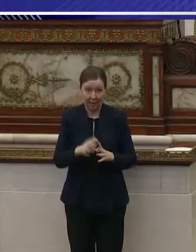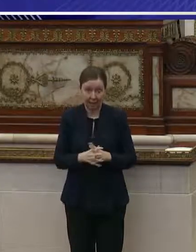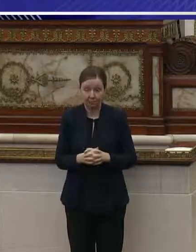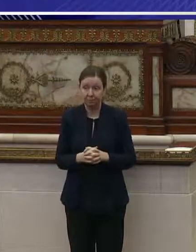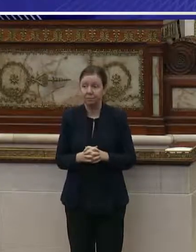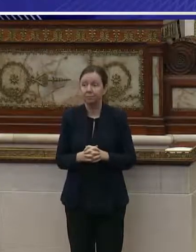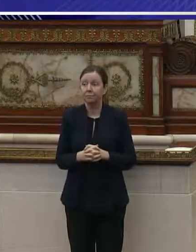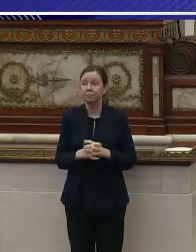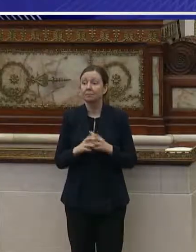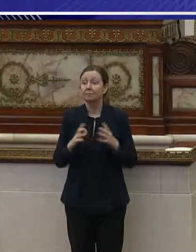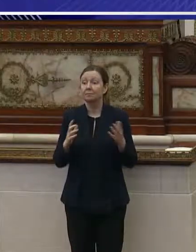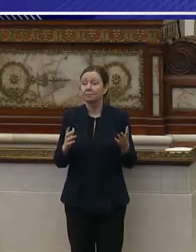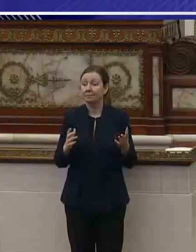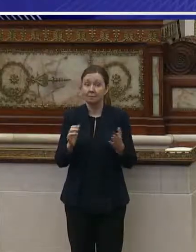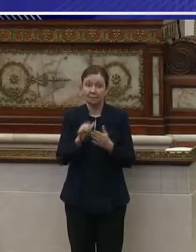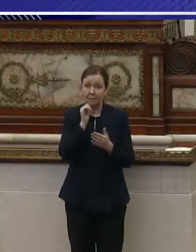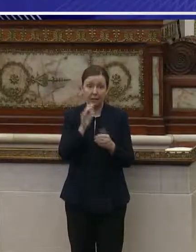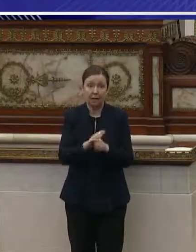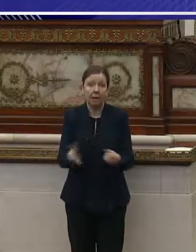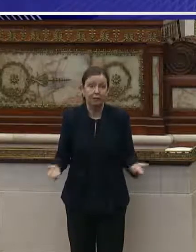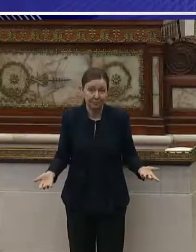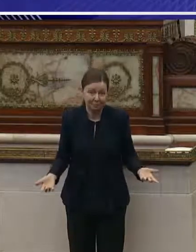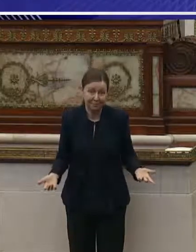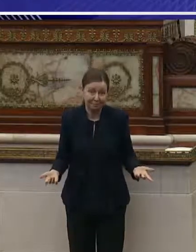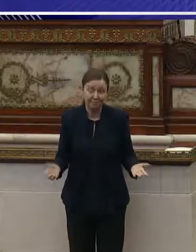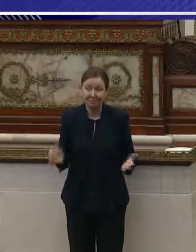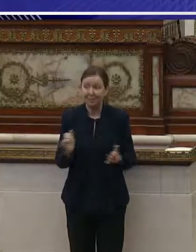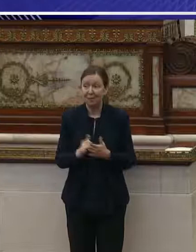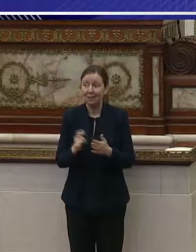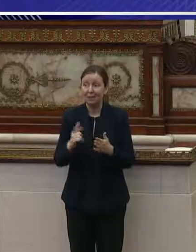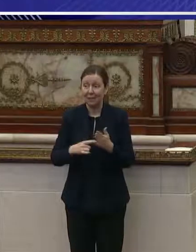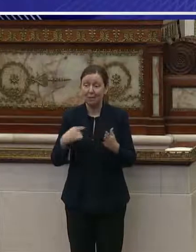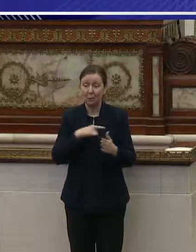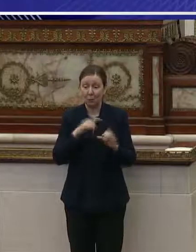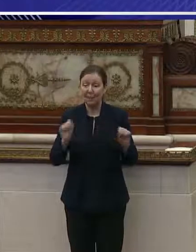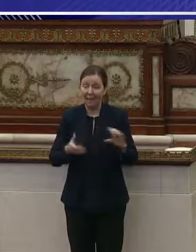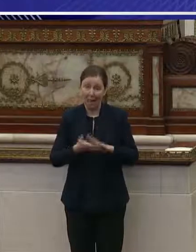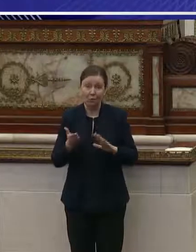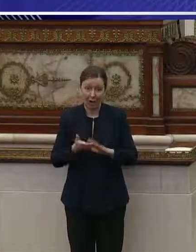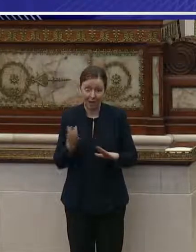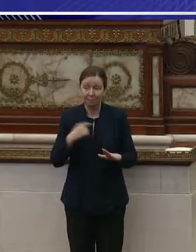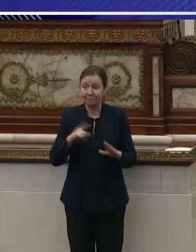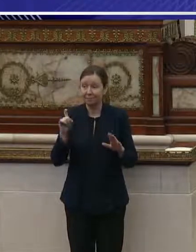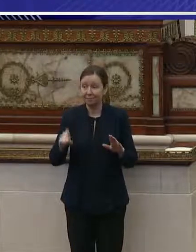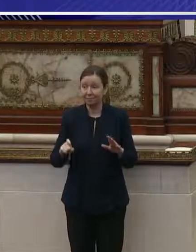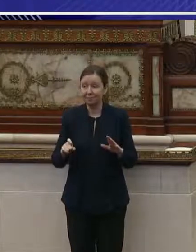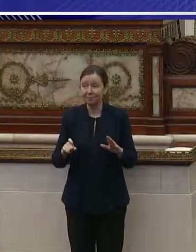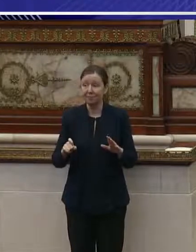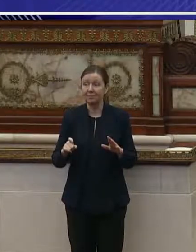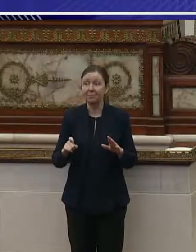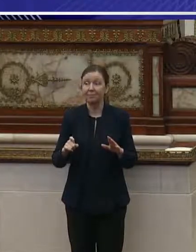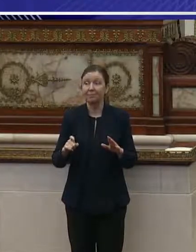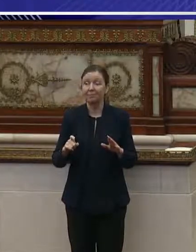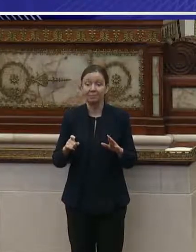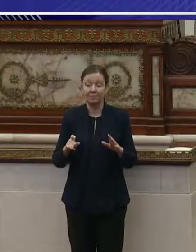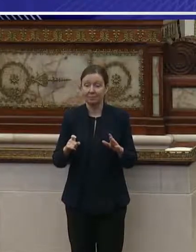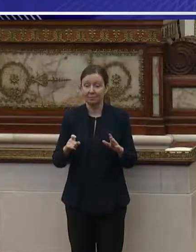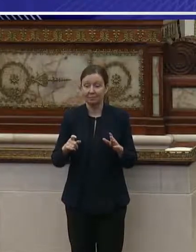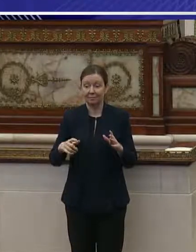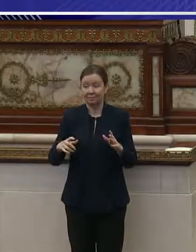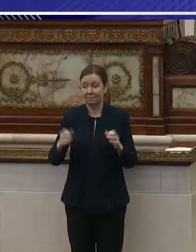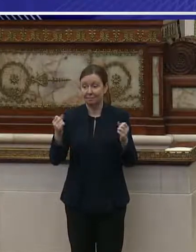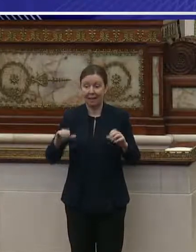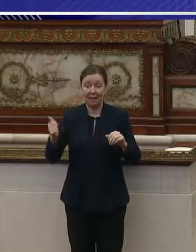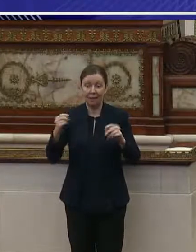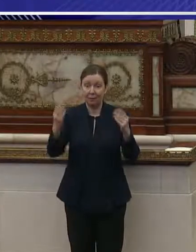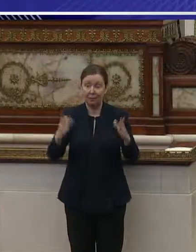run the numbers, you'll know that that's not nearly enough. So that's what we, the health department, can run. We need to be supplemented by many other providers out there